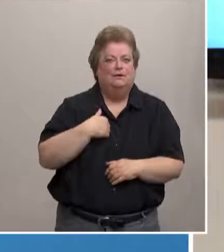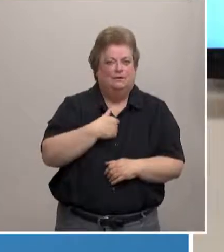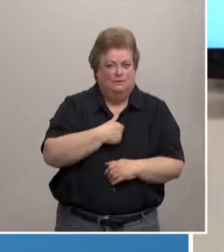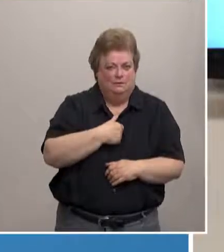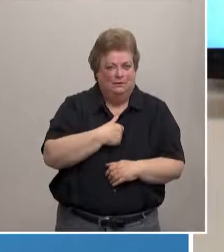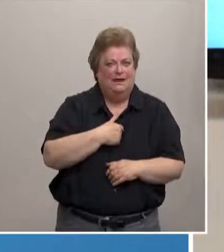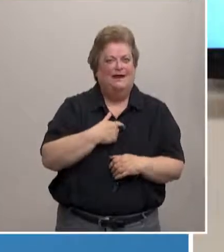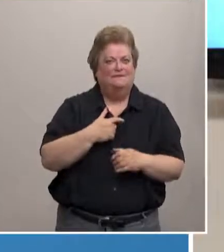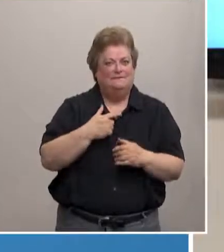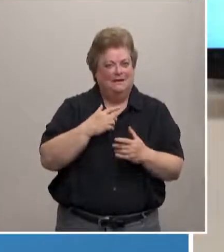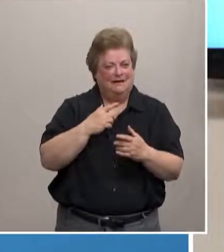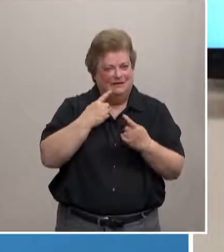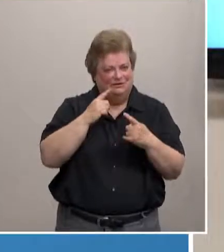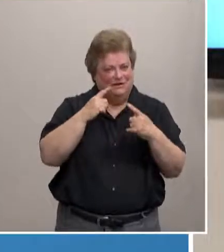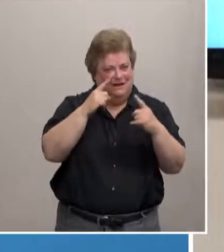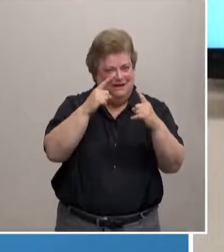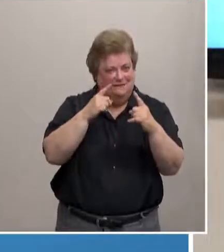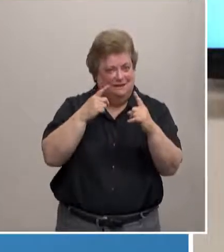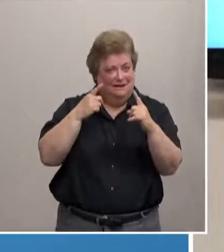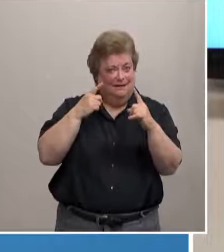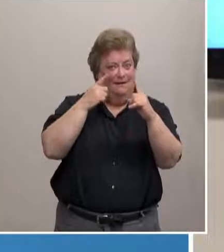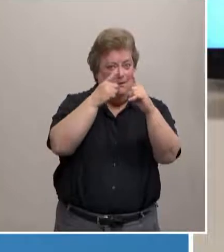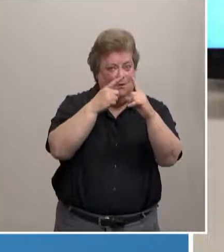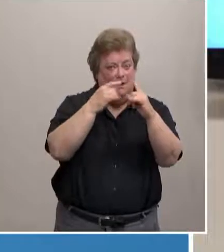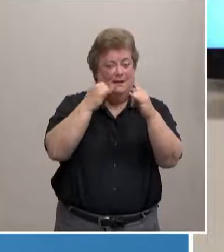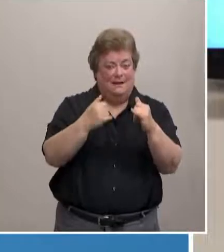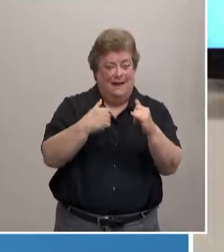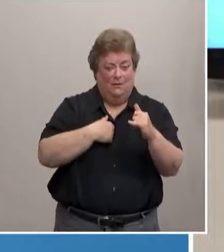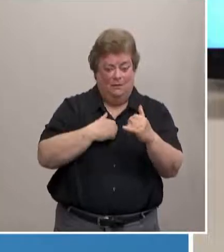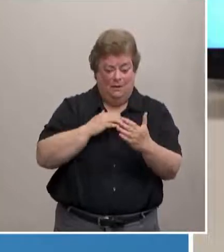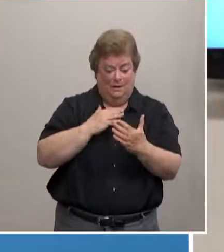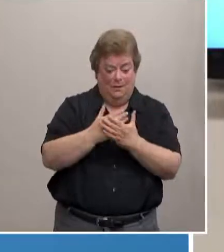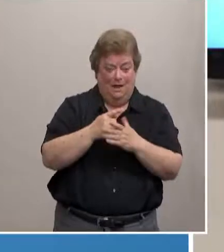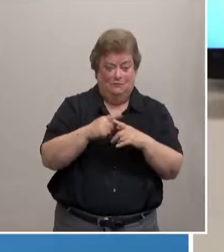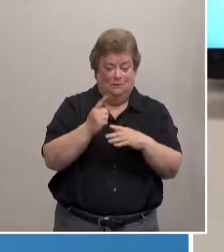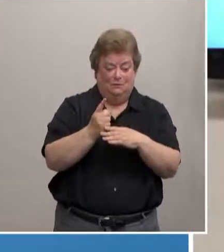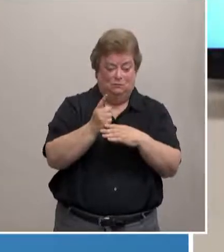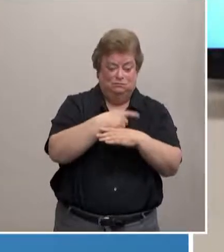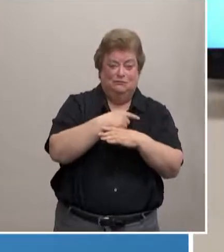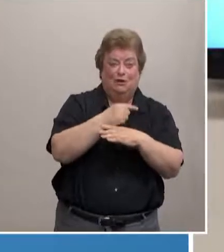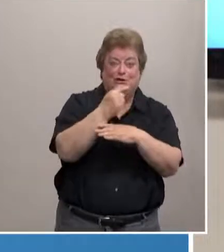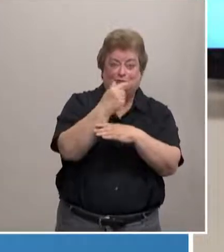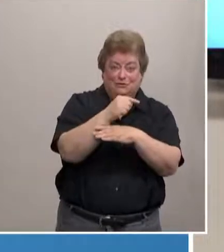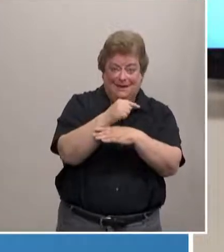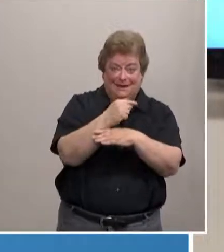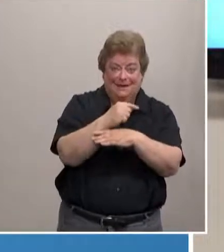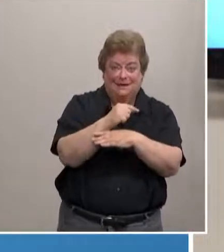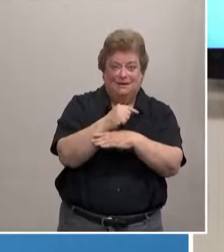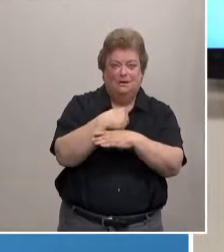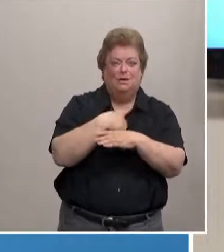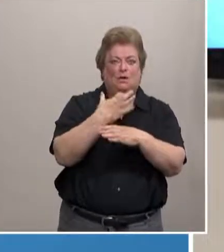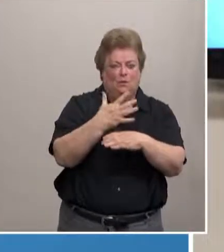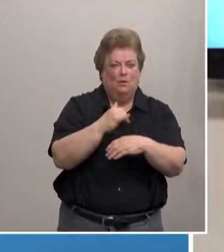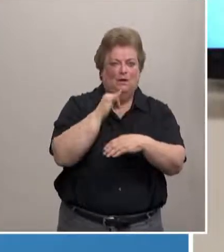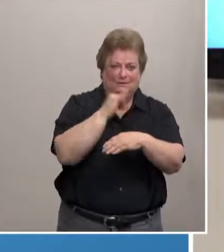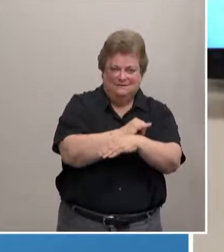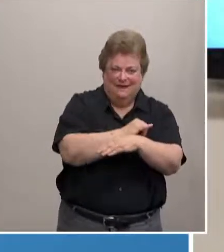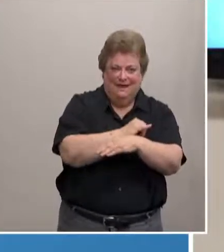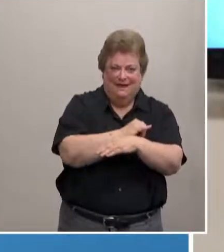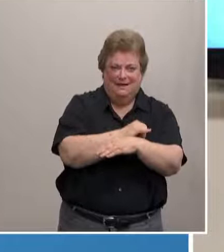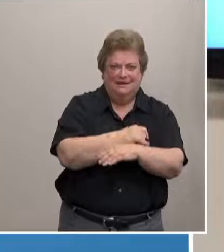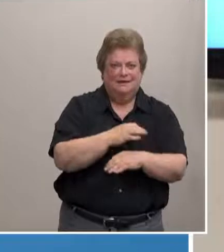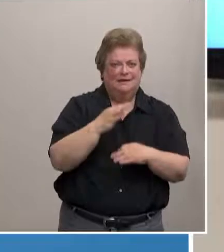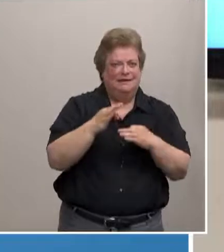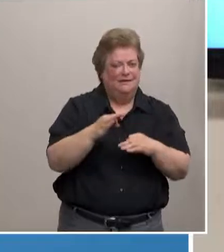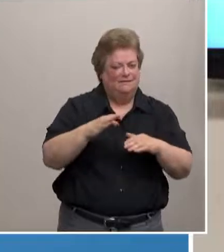a major milestone, and now that we are at green on our COVID-19 risk dial, we want to stay there. If